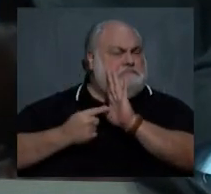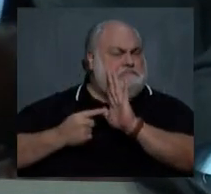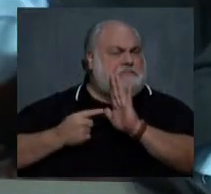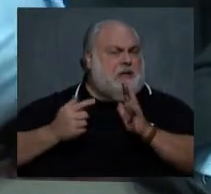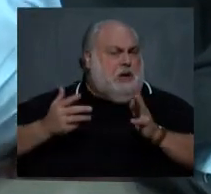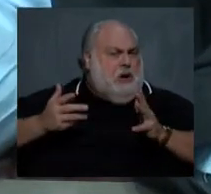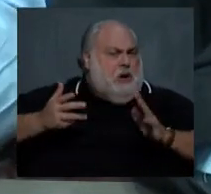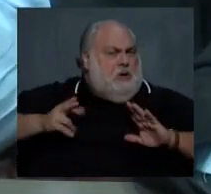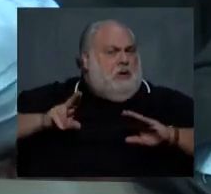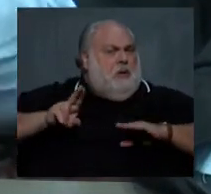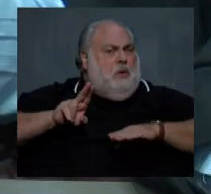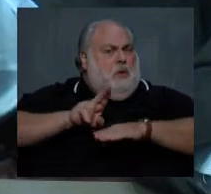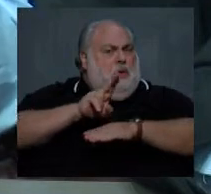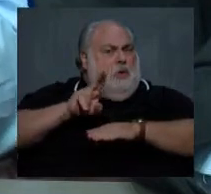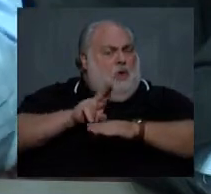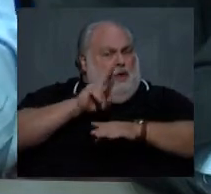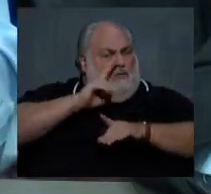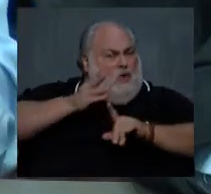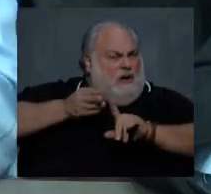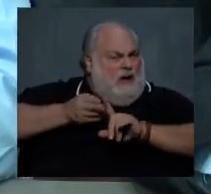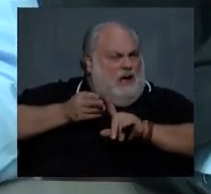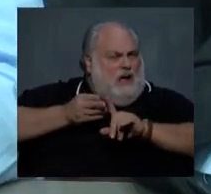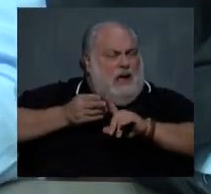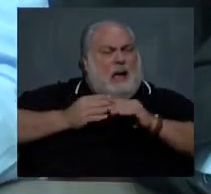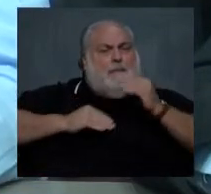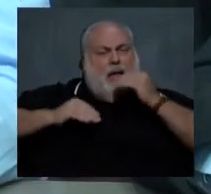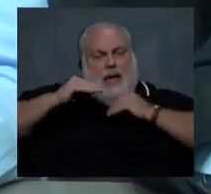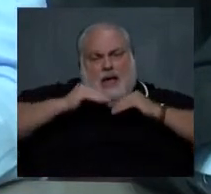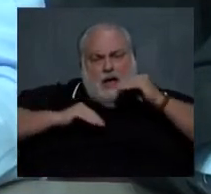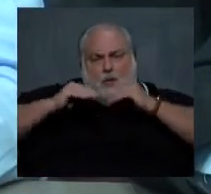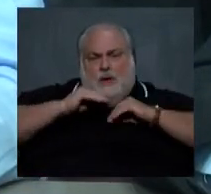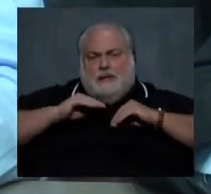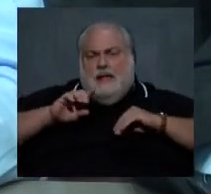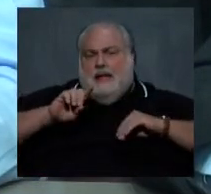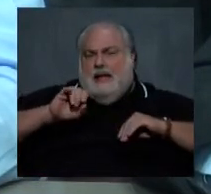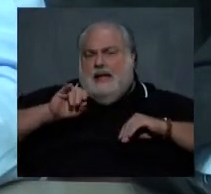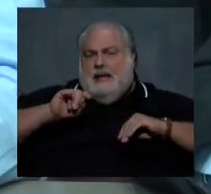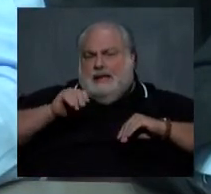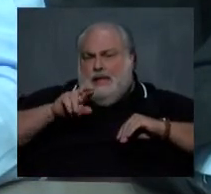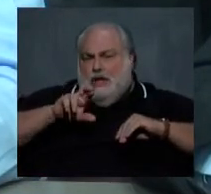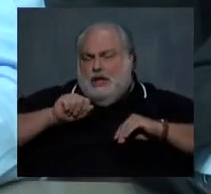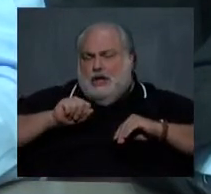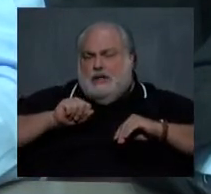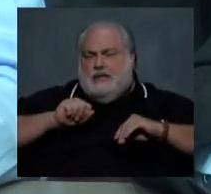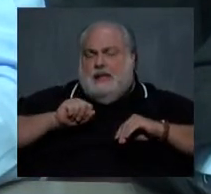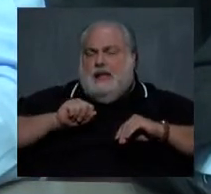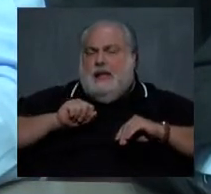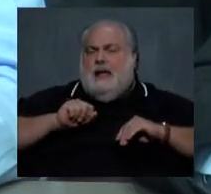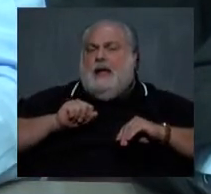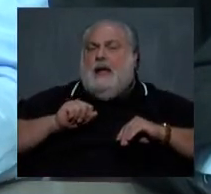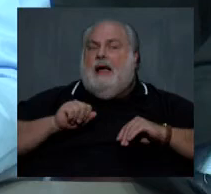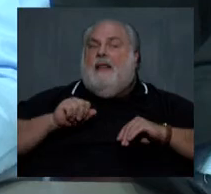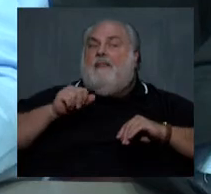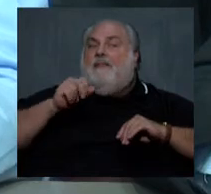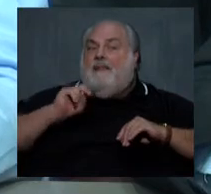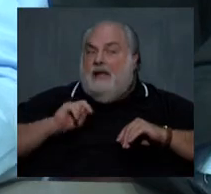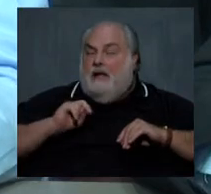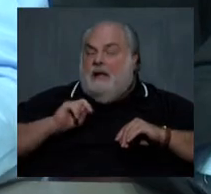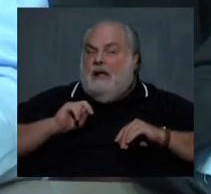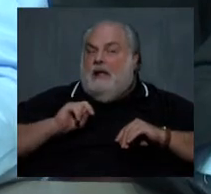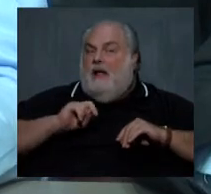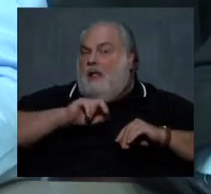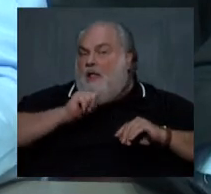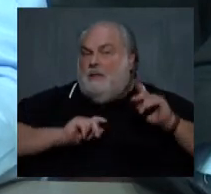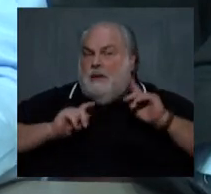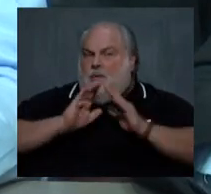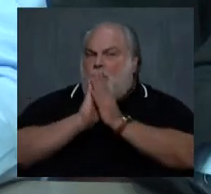as mainly for banquets and dinners, and then we started getting some interest in some other